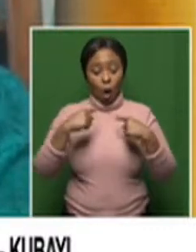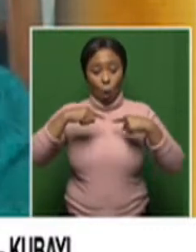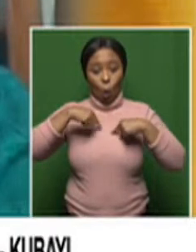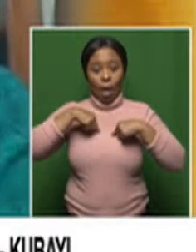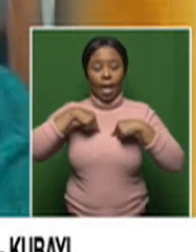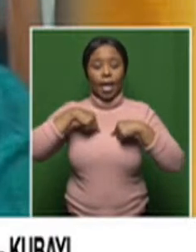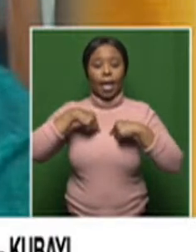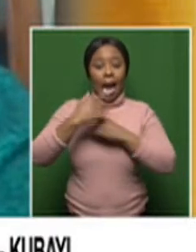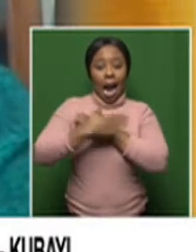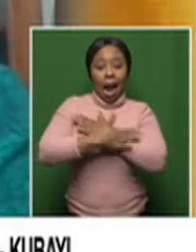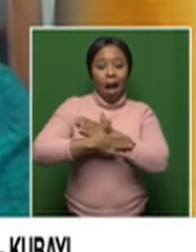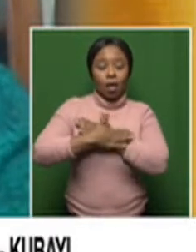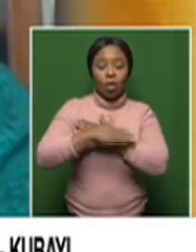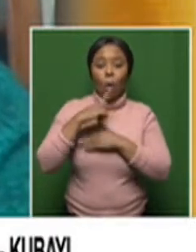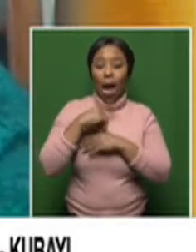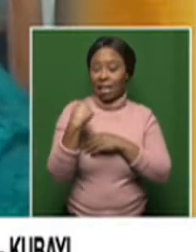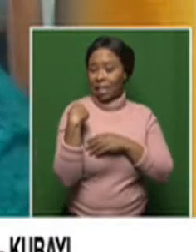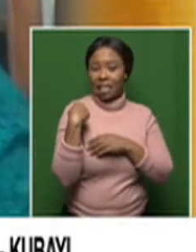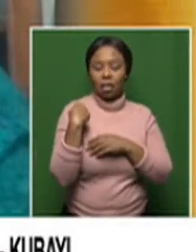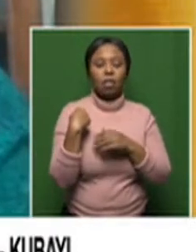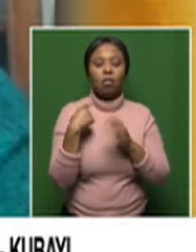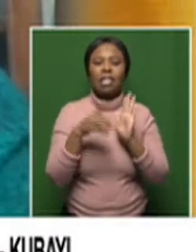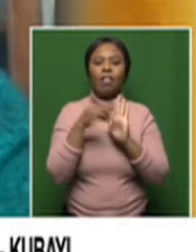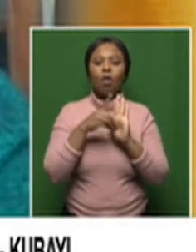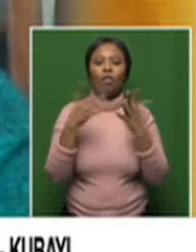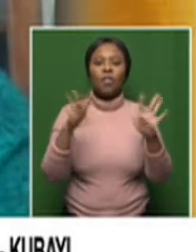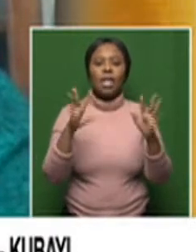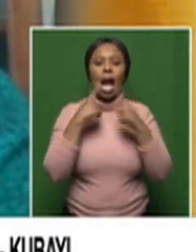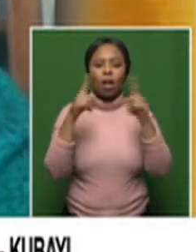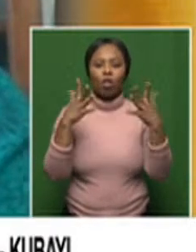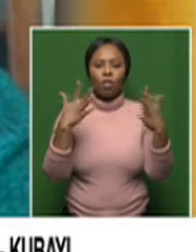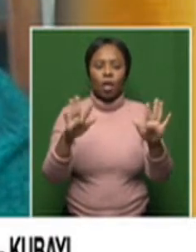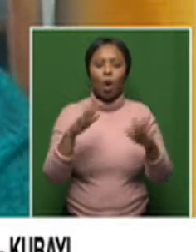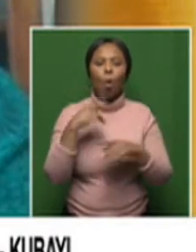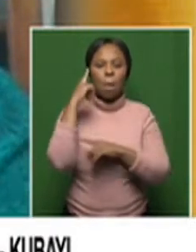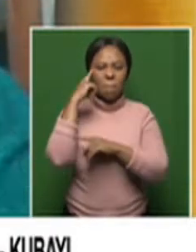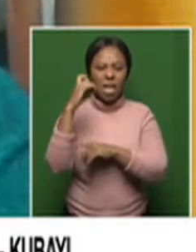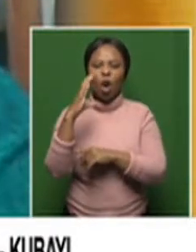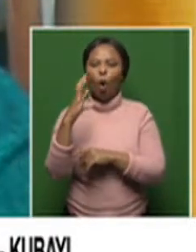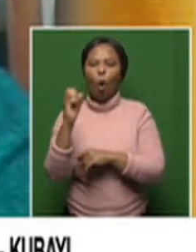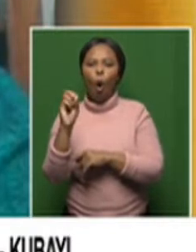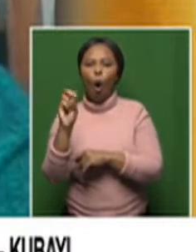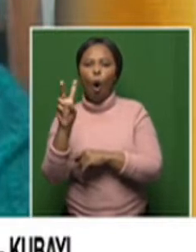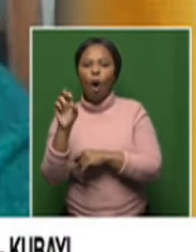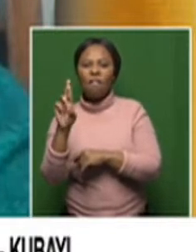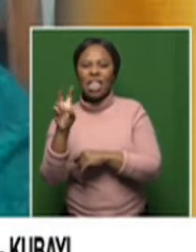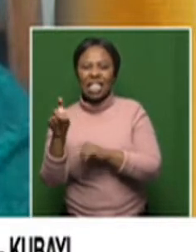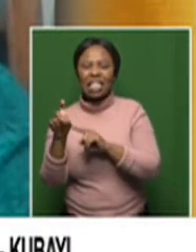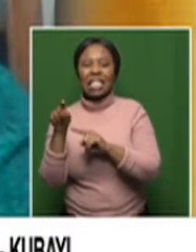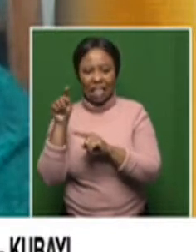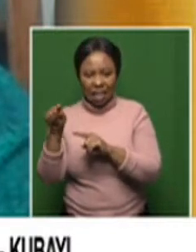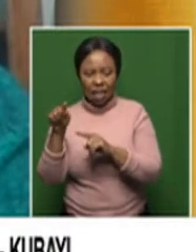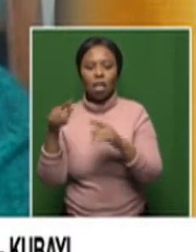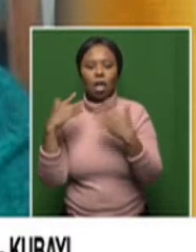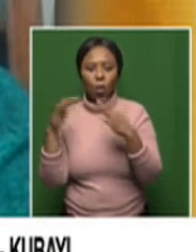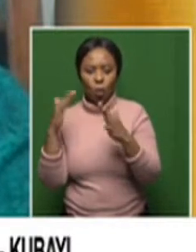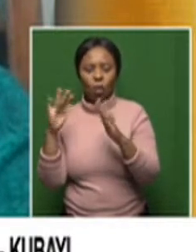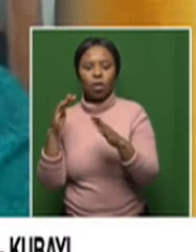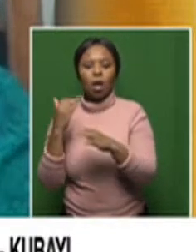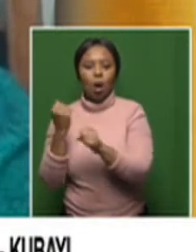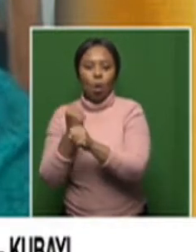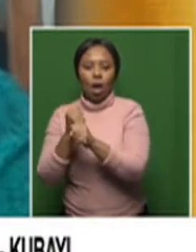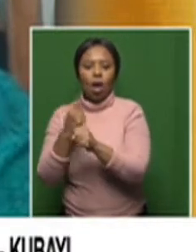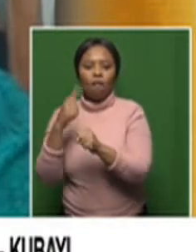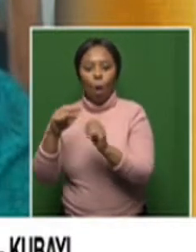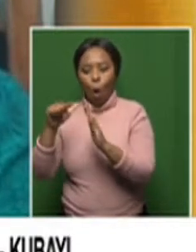response to the recent developments that were announced. We believe that COVAX is still a very useful facility for low and middle income